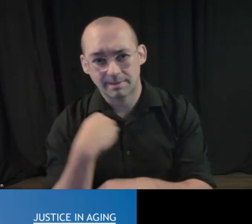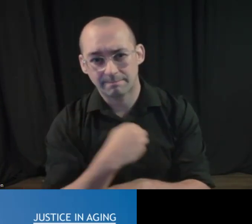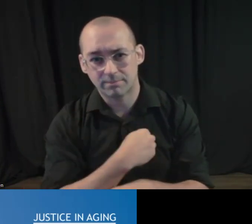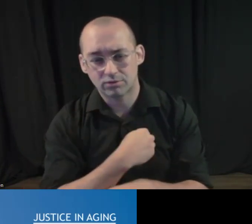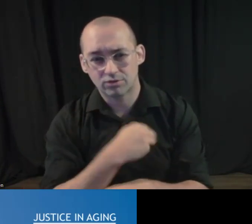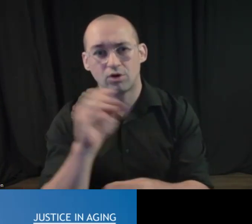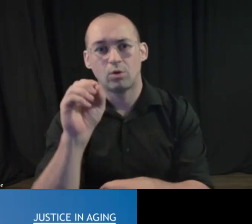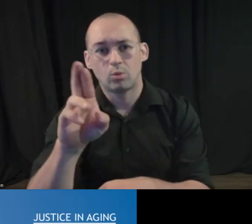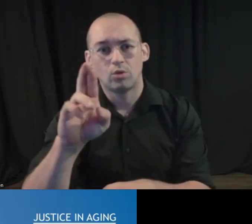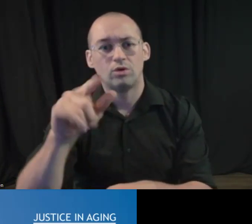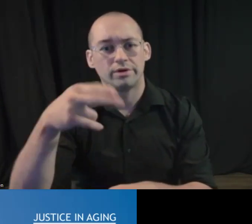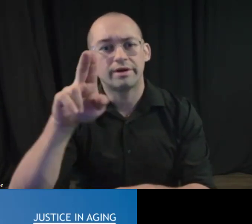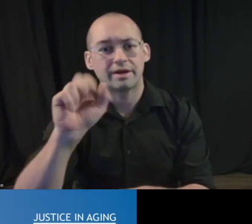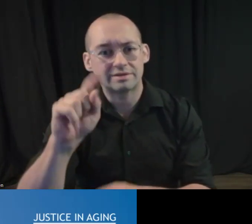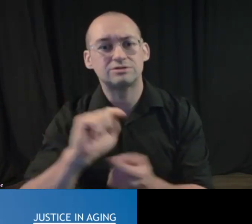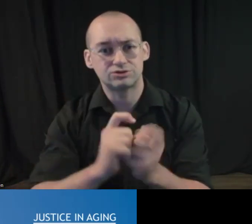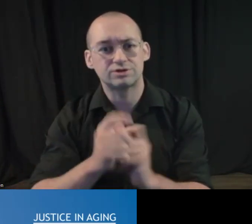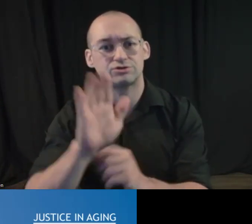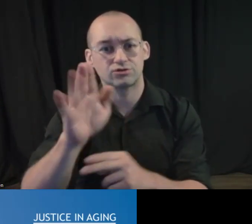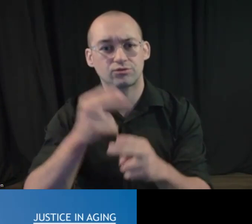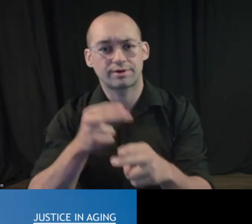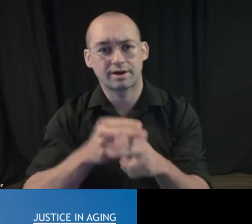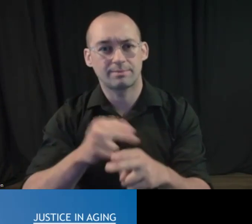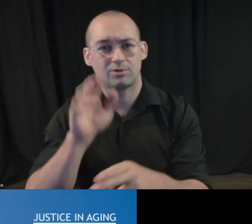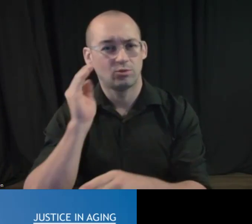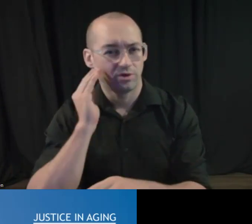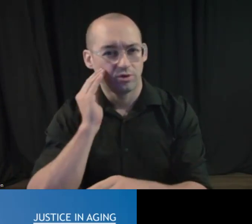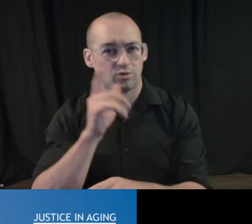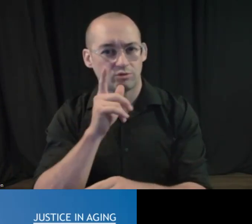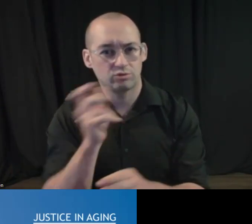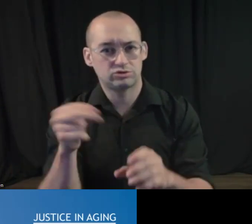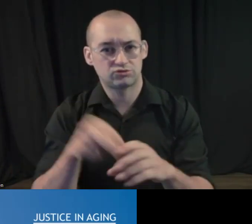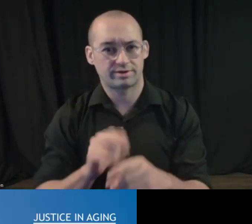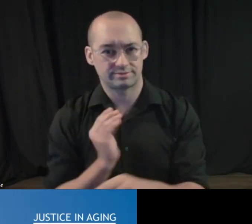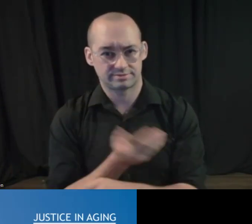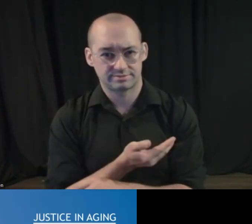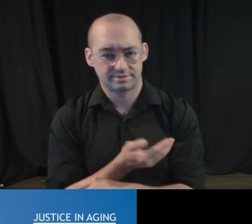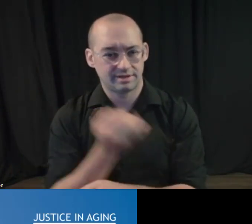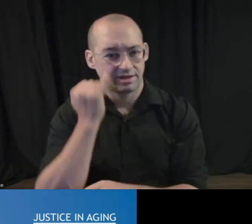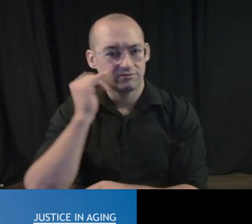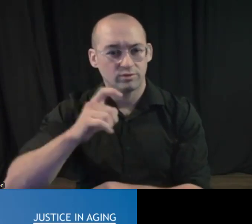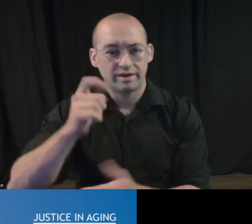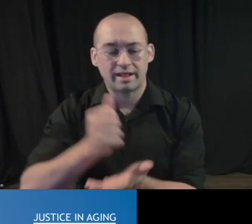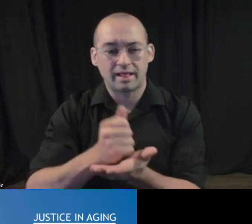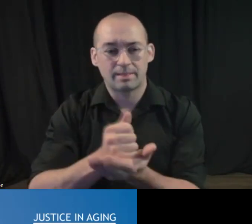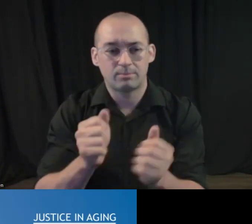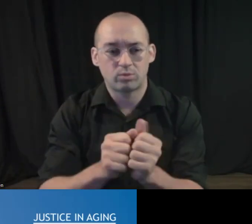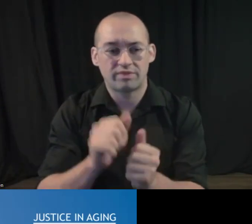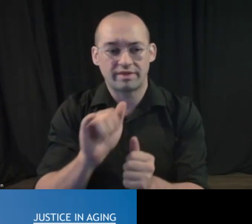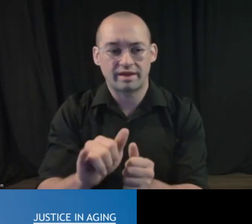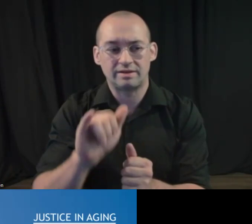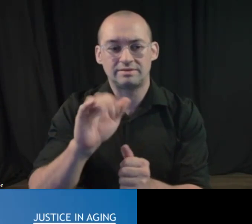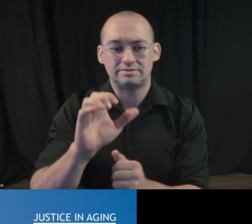to your name so we know who has joined us? And if you need help with that, CDA team is happy to help.